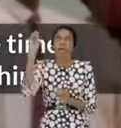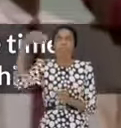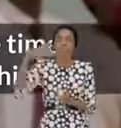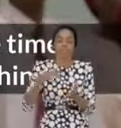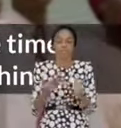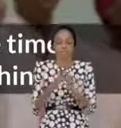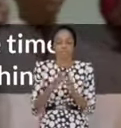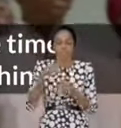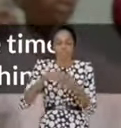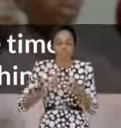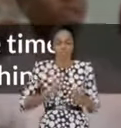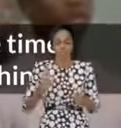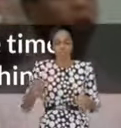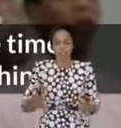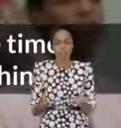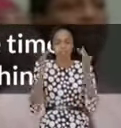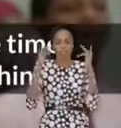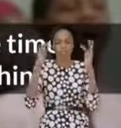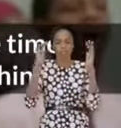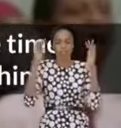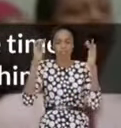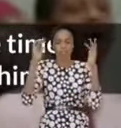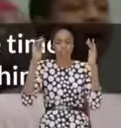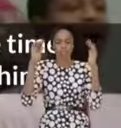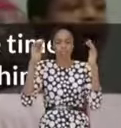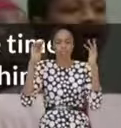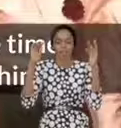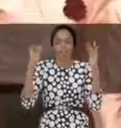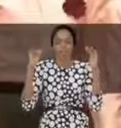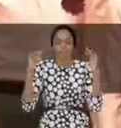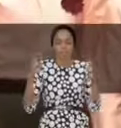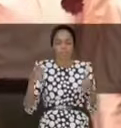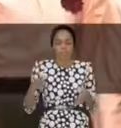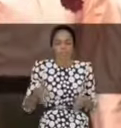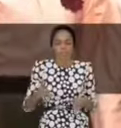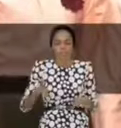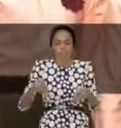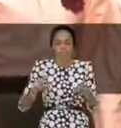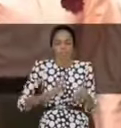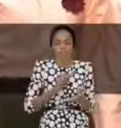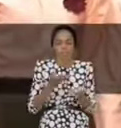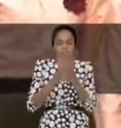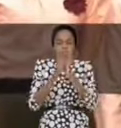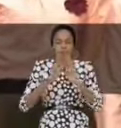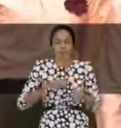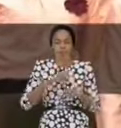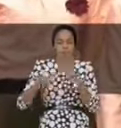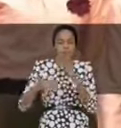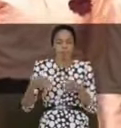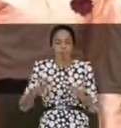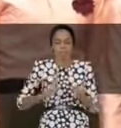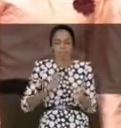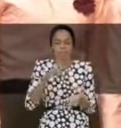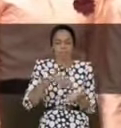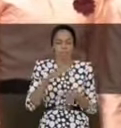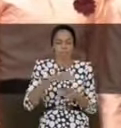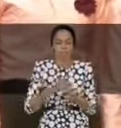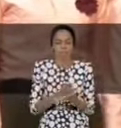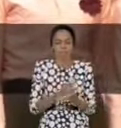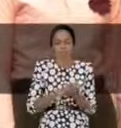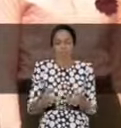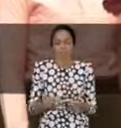light of Jesus in us rise and shine. Give us peace all around. Let us stand